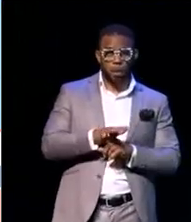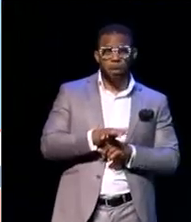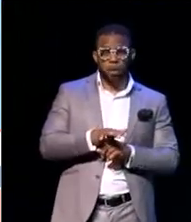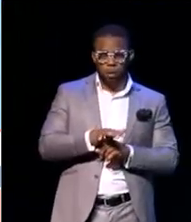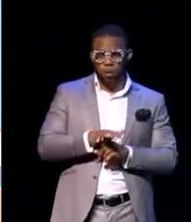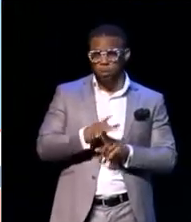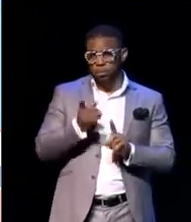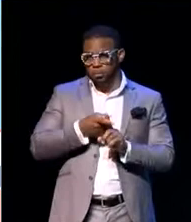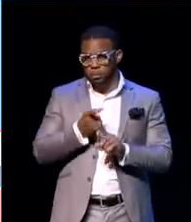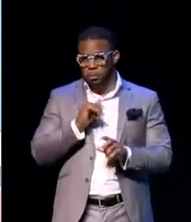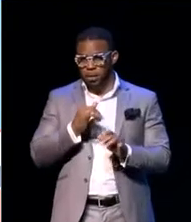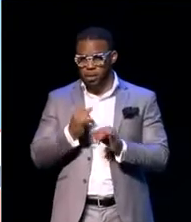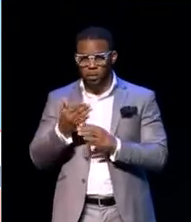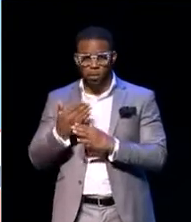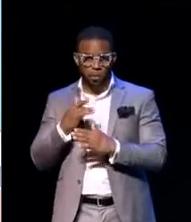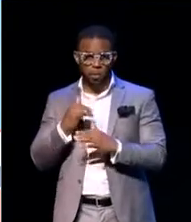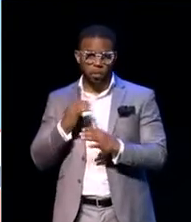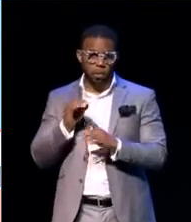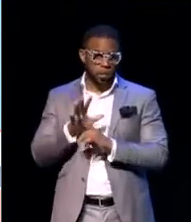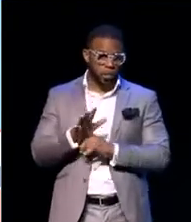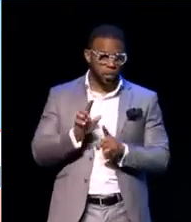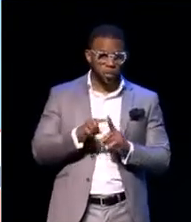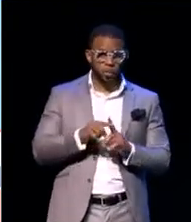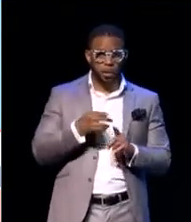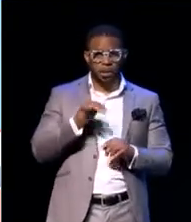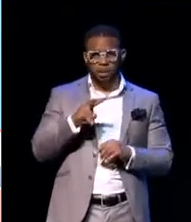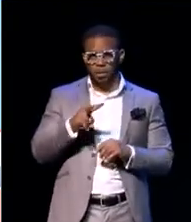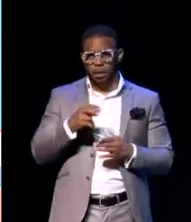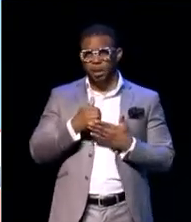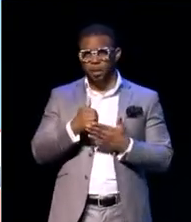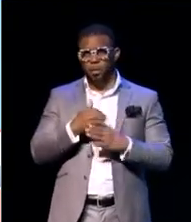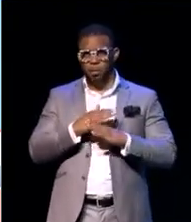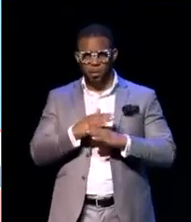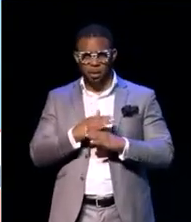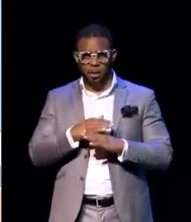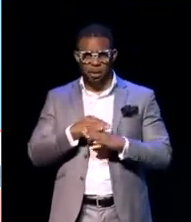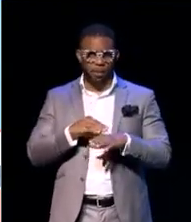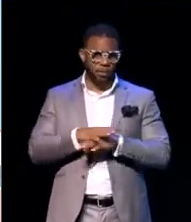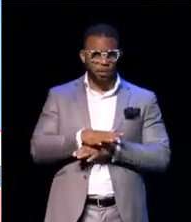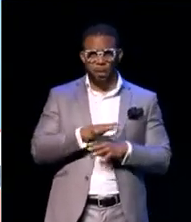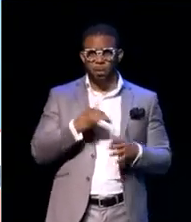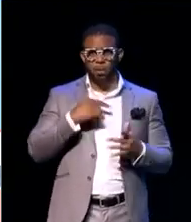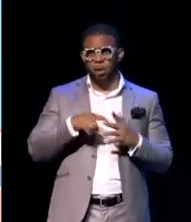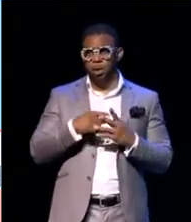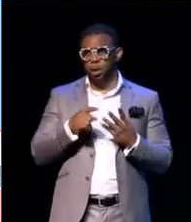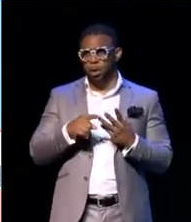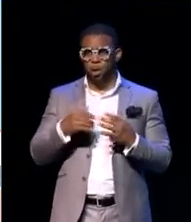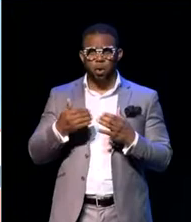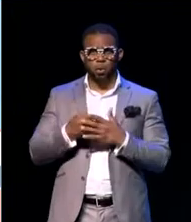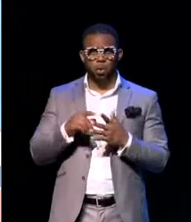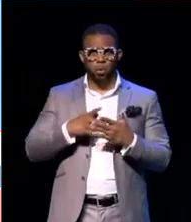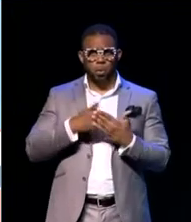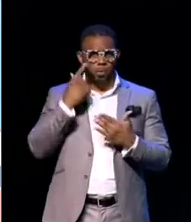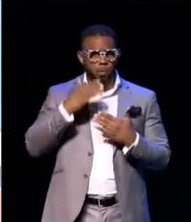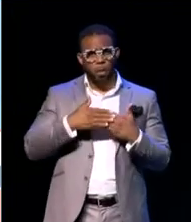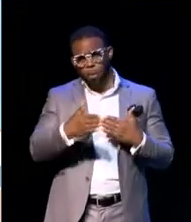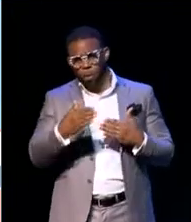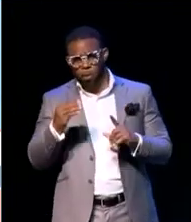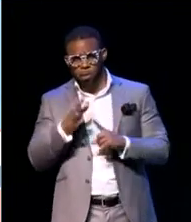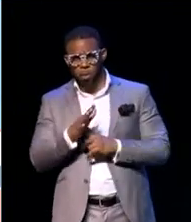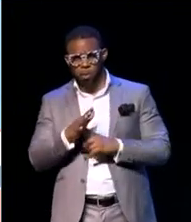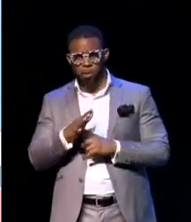prophylaxis, meaning individuals before you're exposed to HIV. It helps you prevent the infection. We started a new initiative for